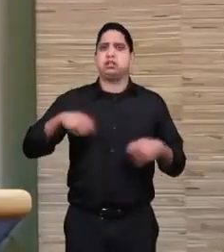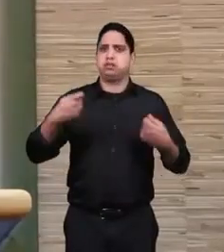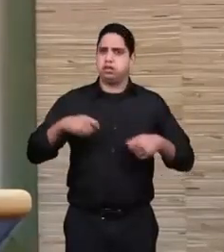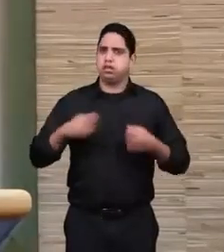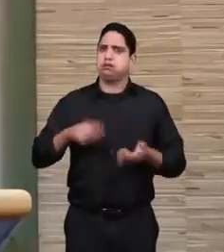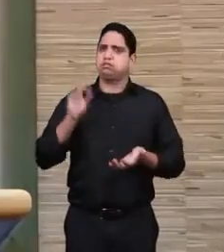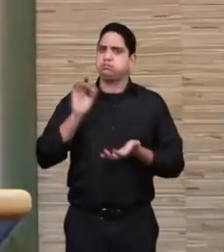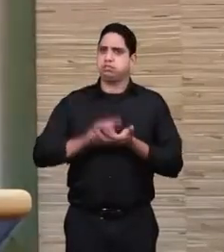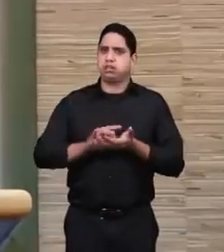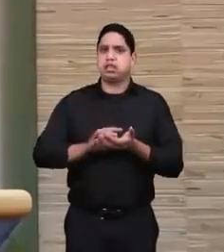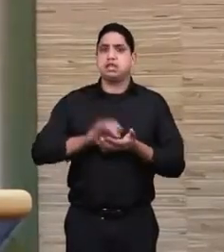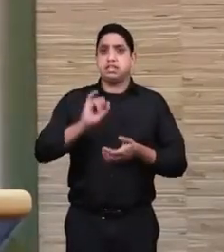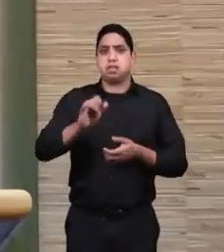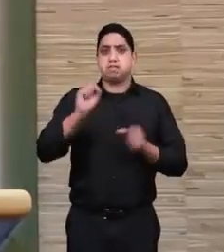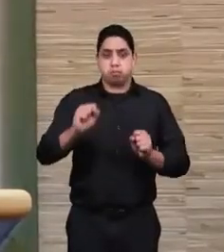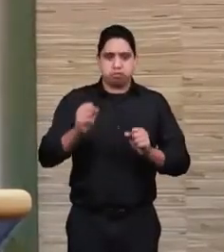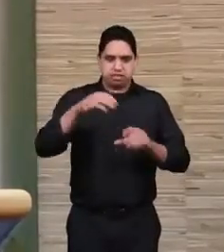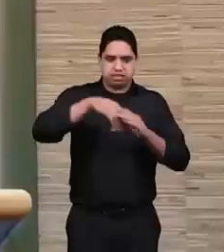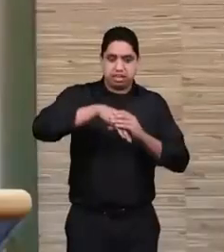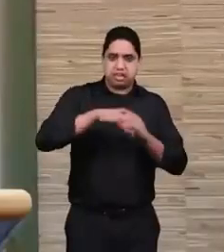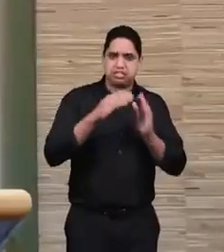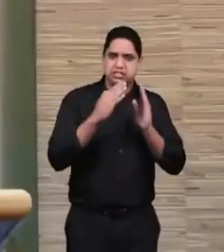it. Avoid